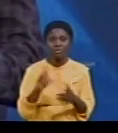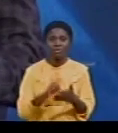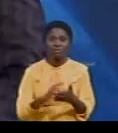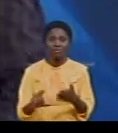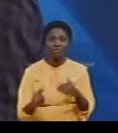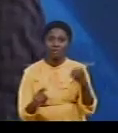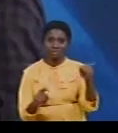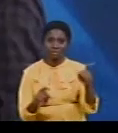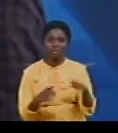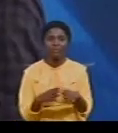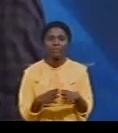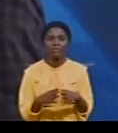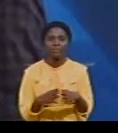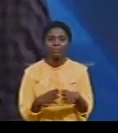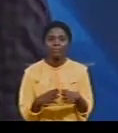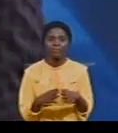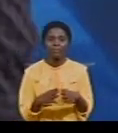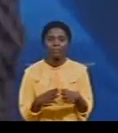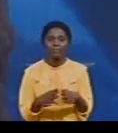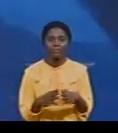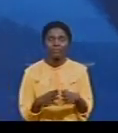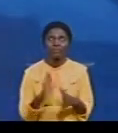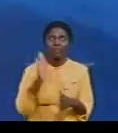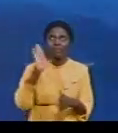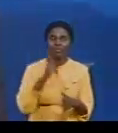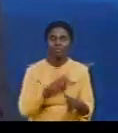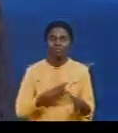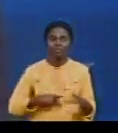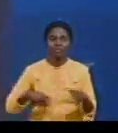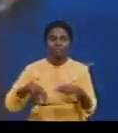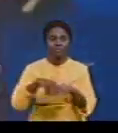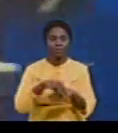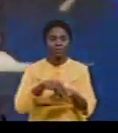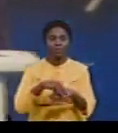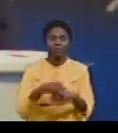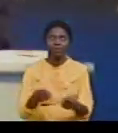10. Thy kingdom come.